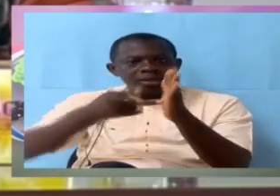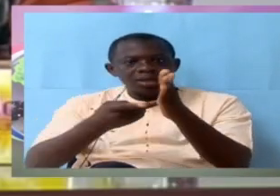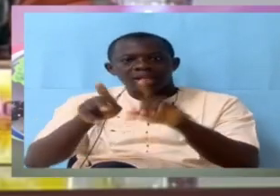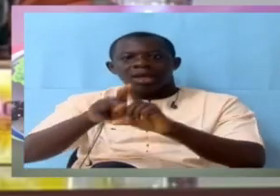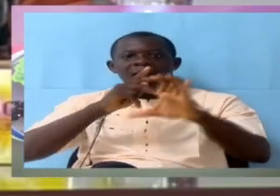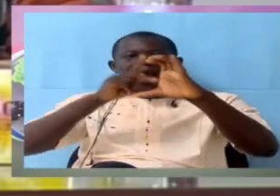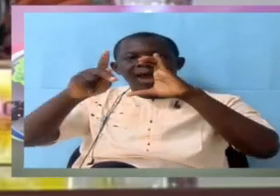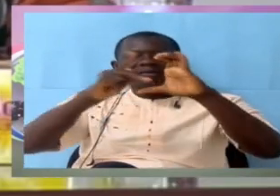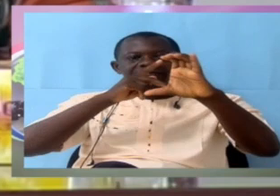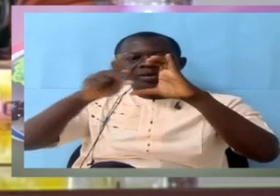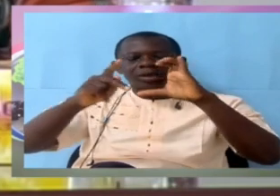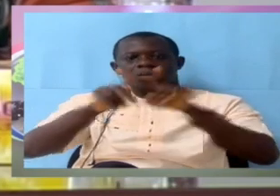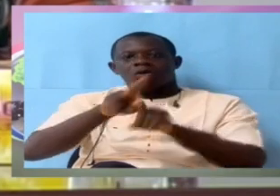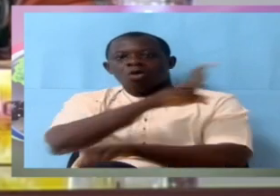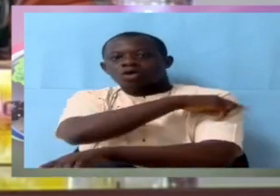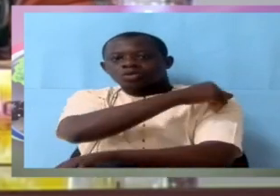Kanifing Hospital?